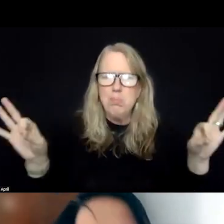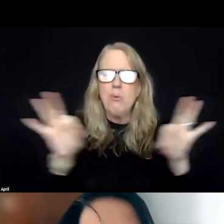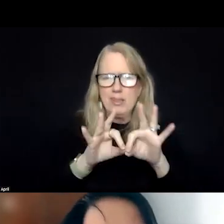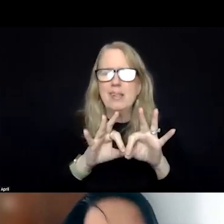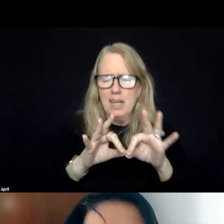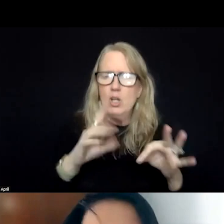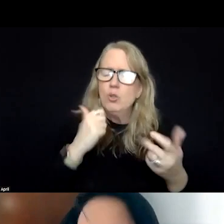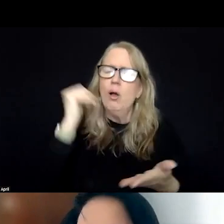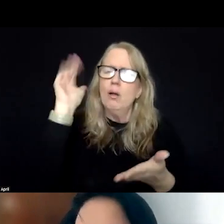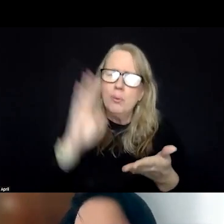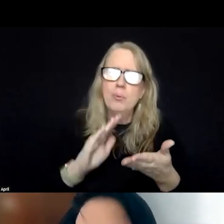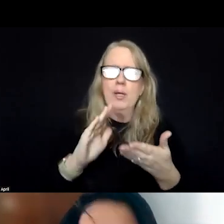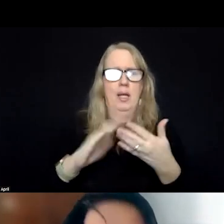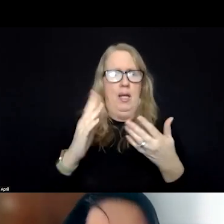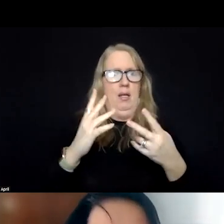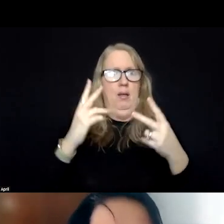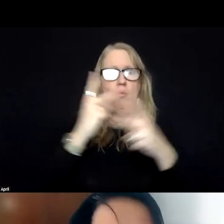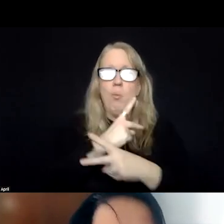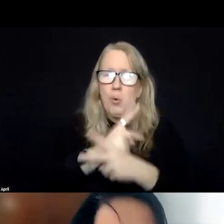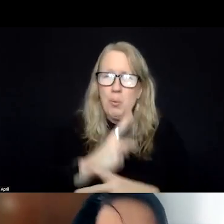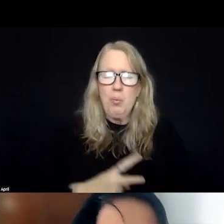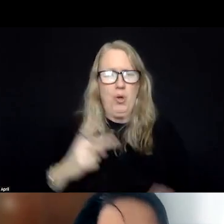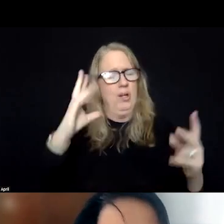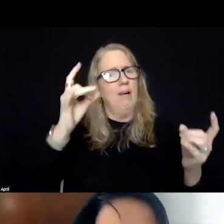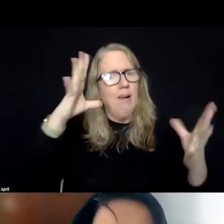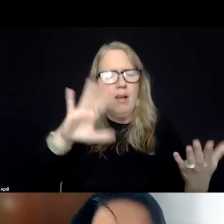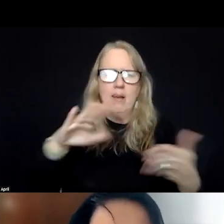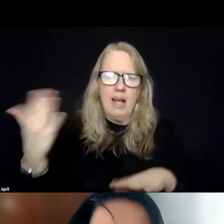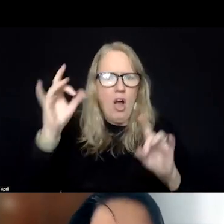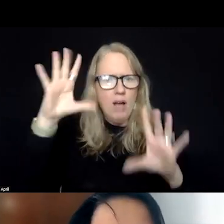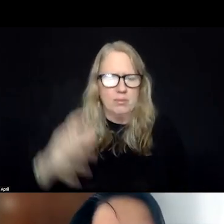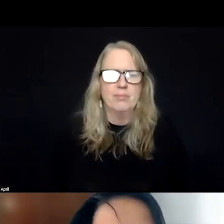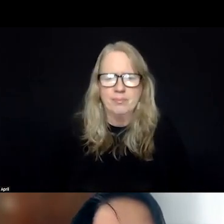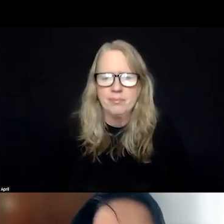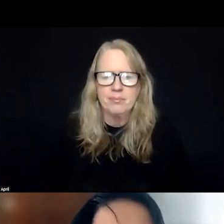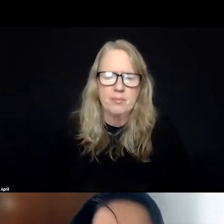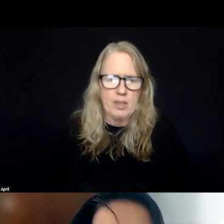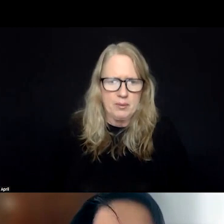the likelihood of an escalation and a tragic outcome. Next slide.